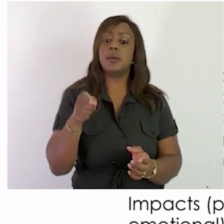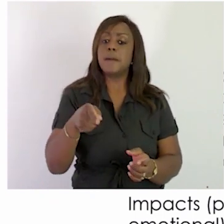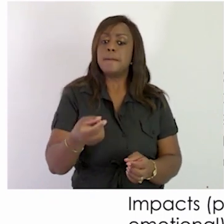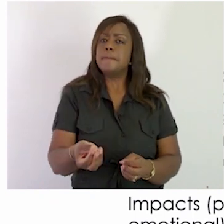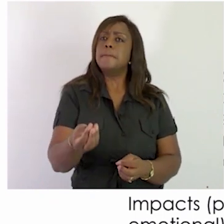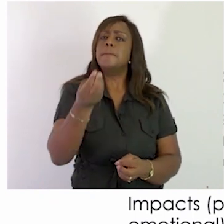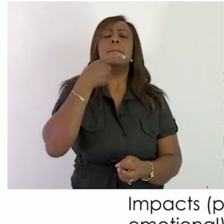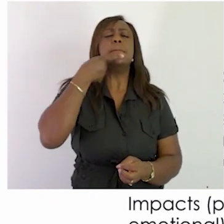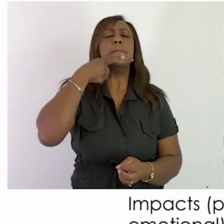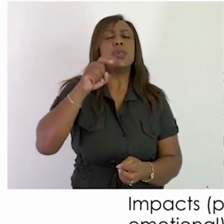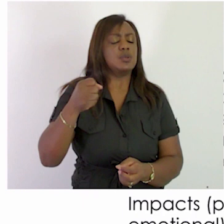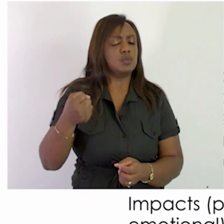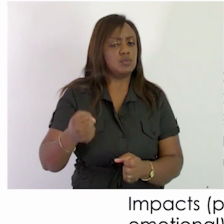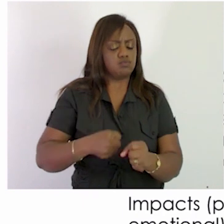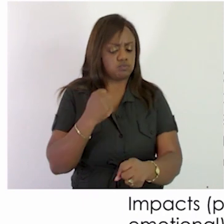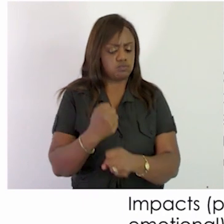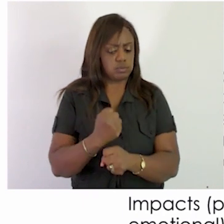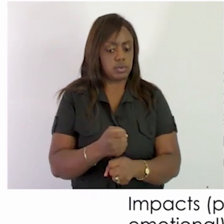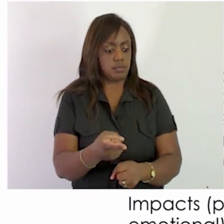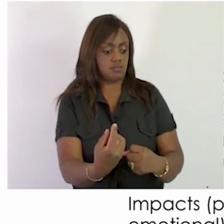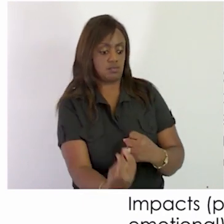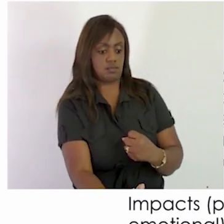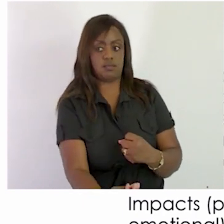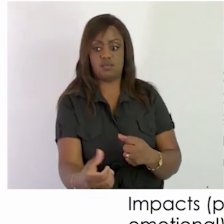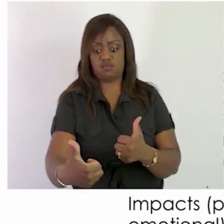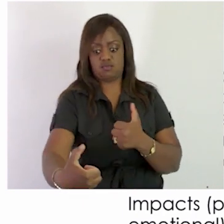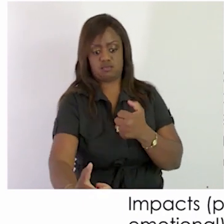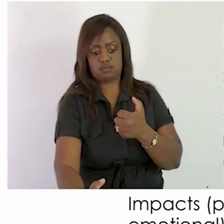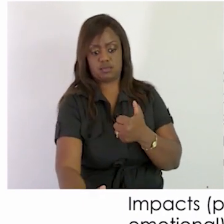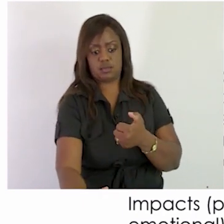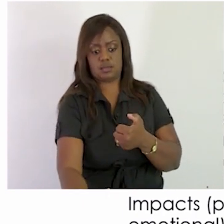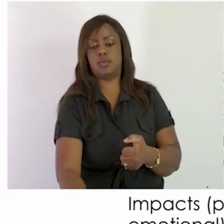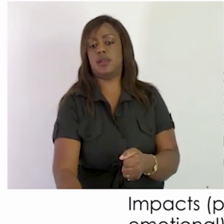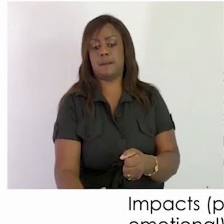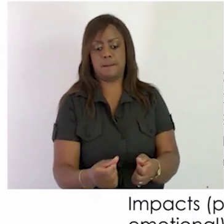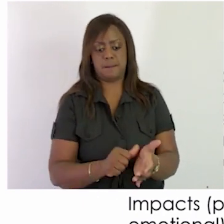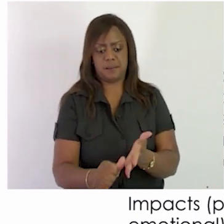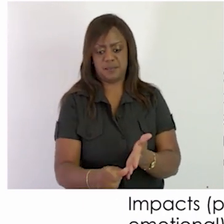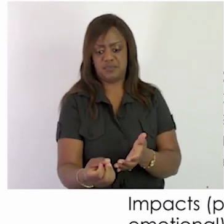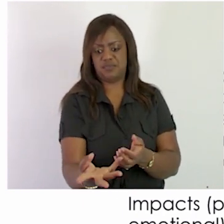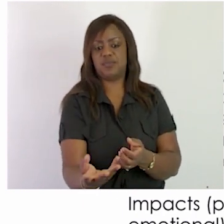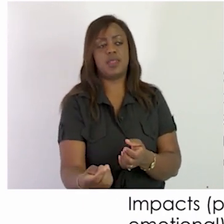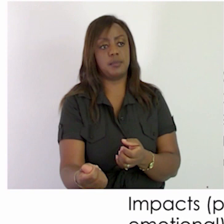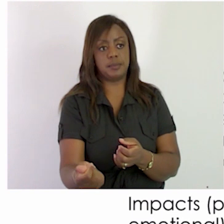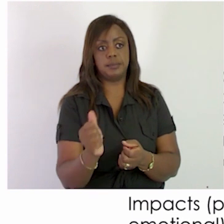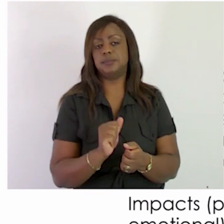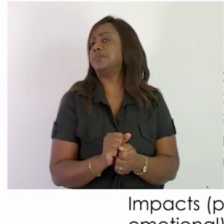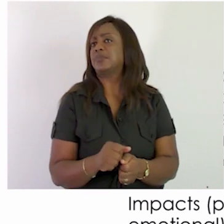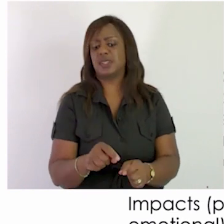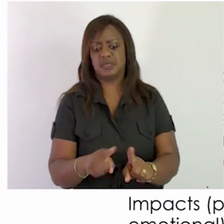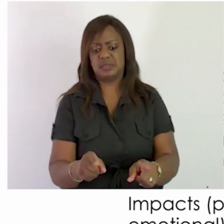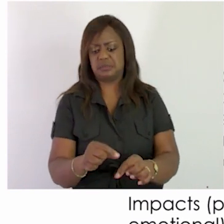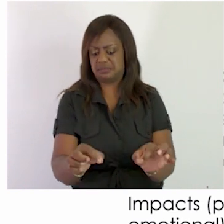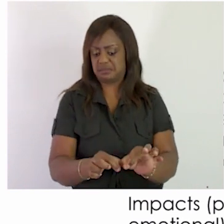older men, much older men, that usually engage into sexual relationships with much younger girls. They give